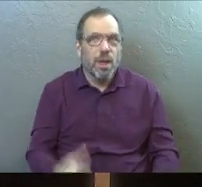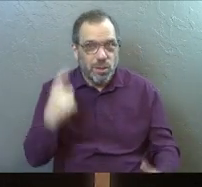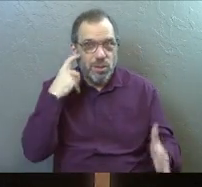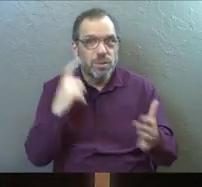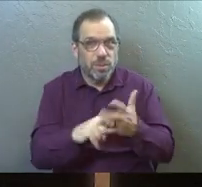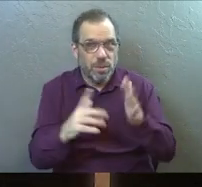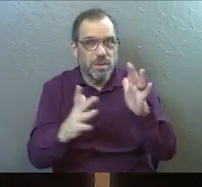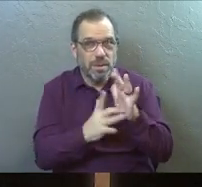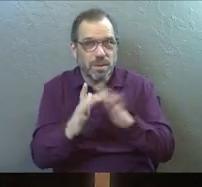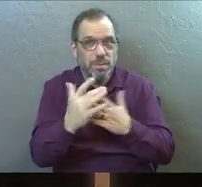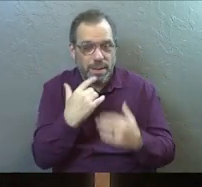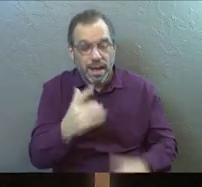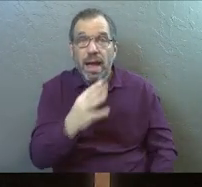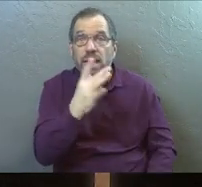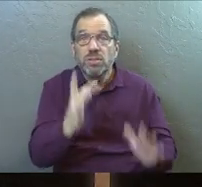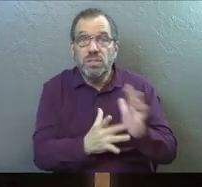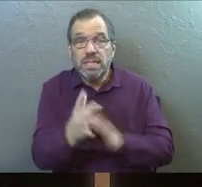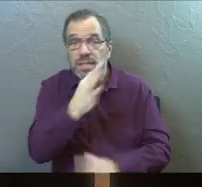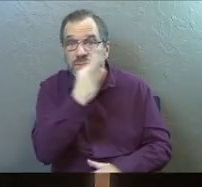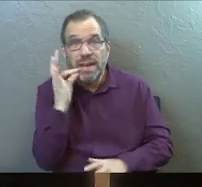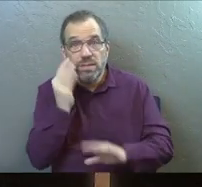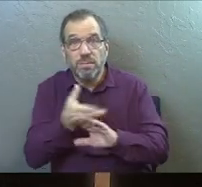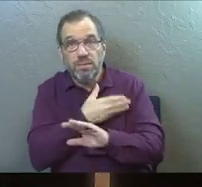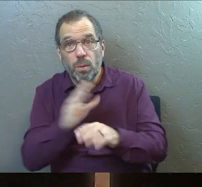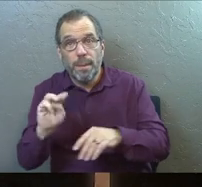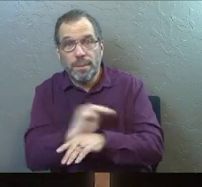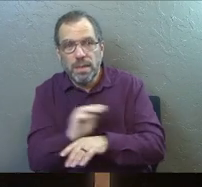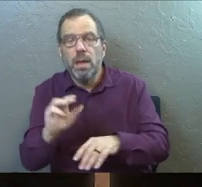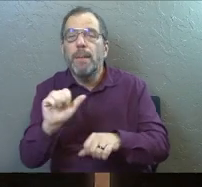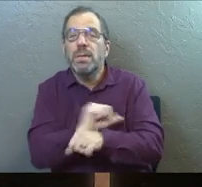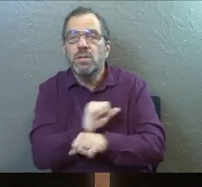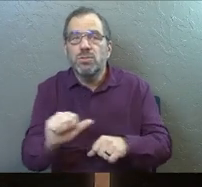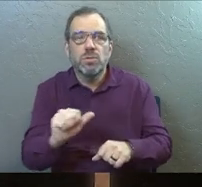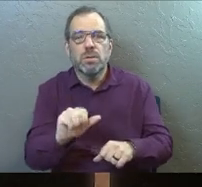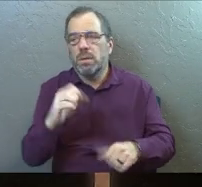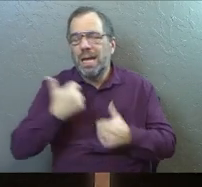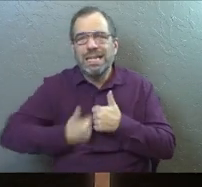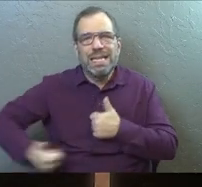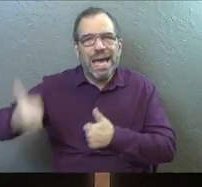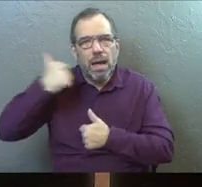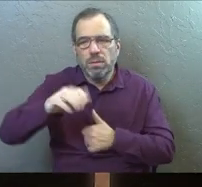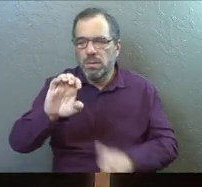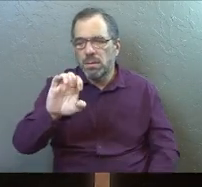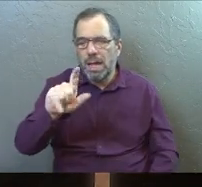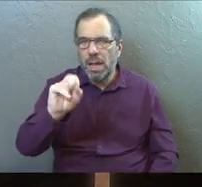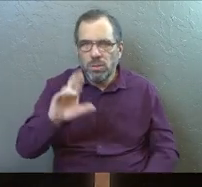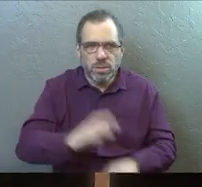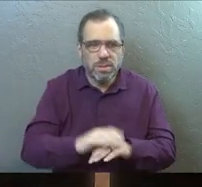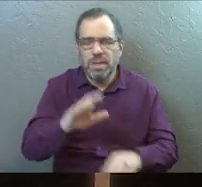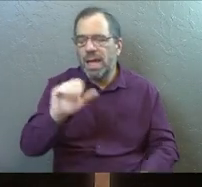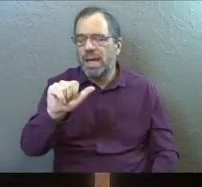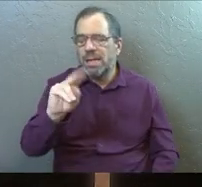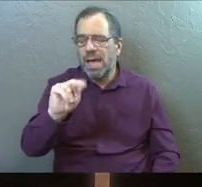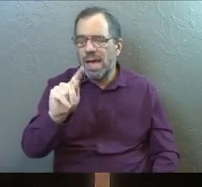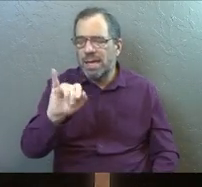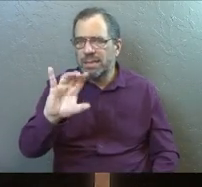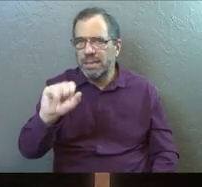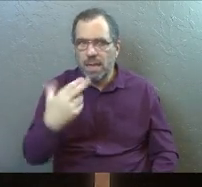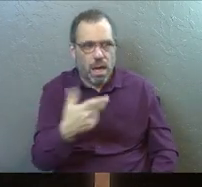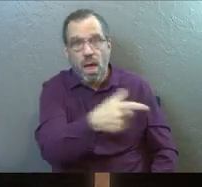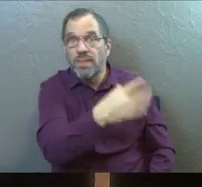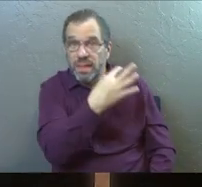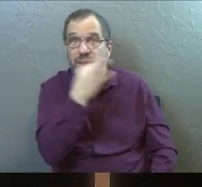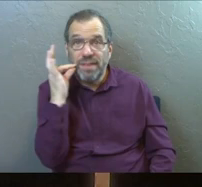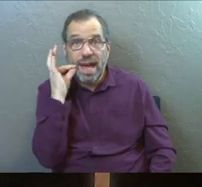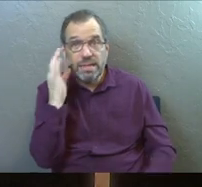see that in the scripture. Jesus fasted before his ministry. The elders in Antioch in the book of Acts, we're going to read that later. They